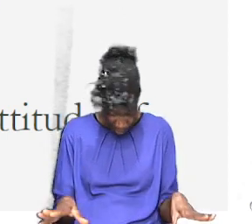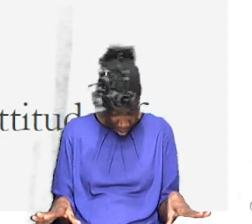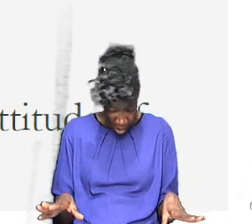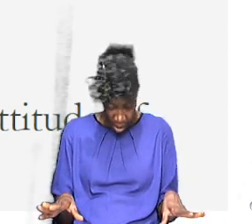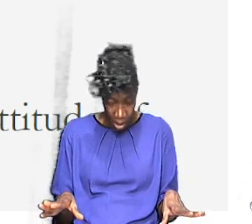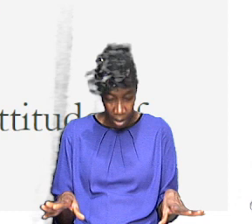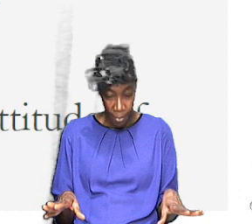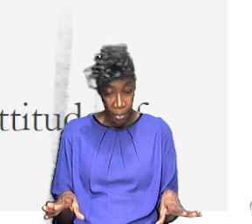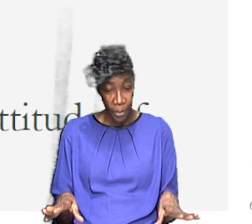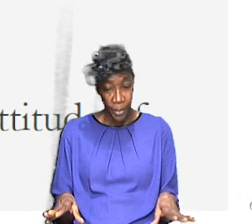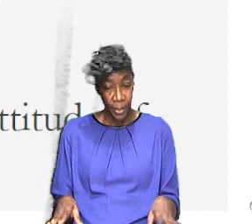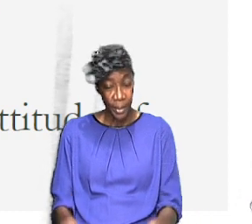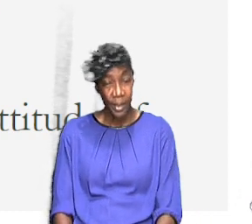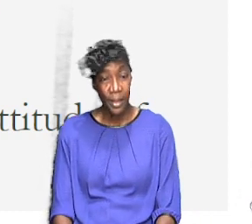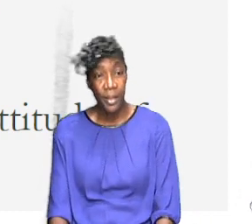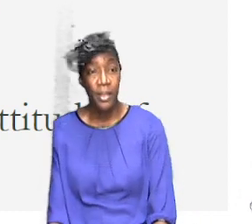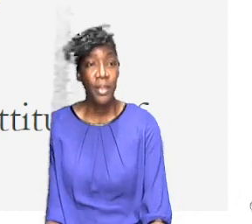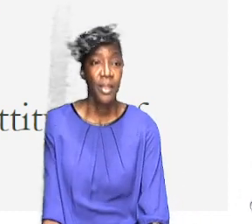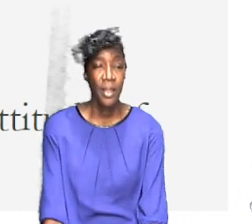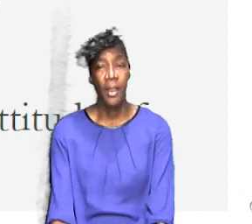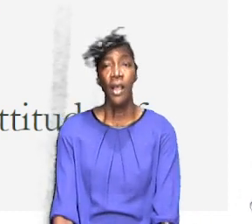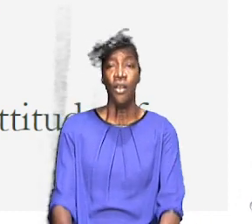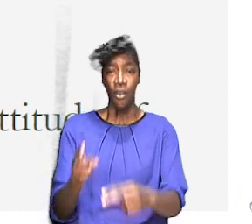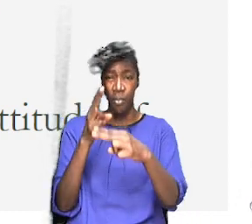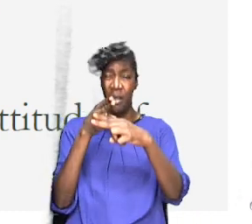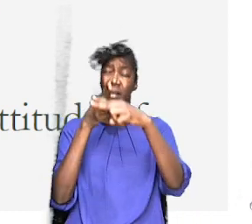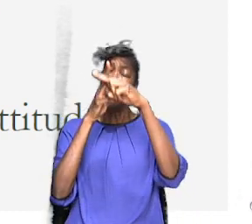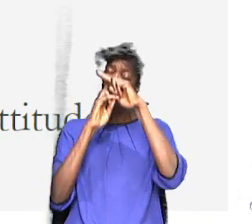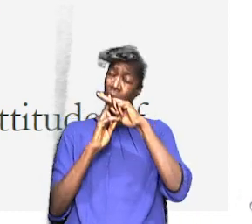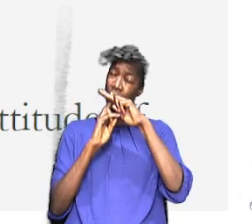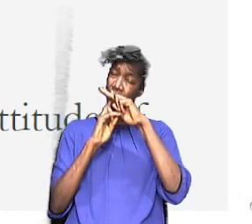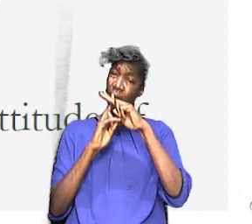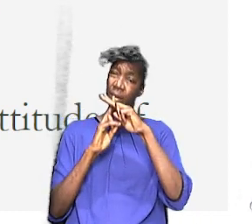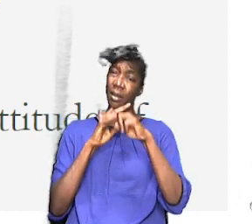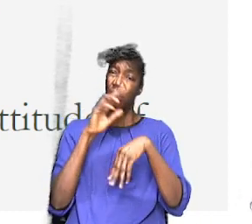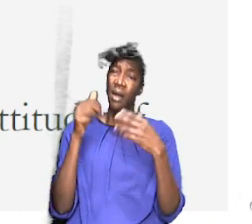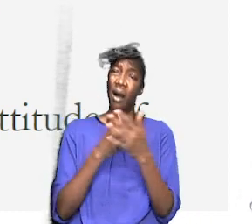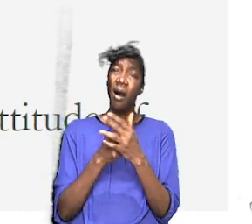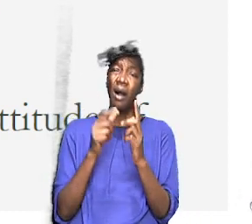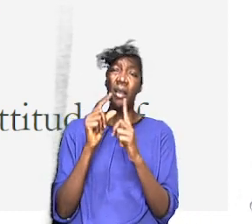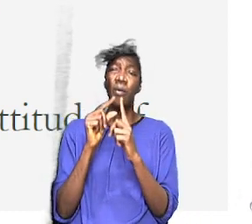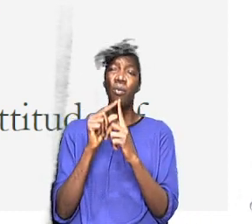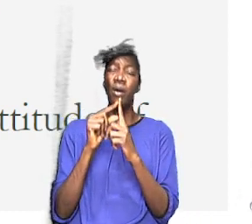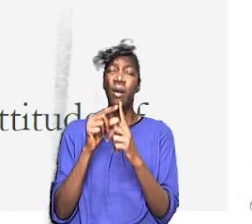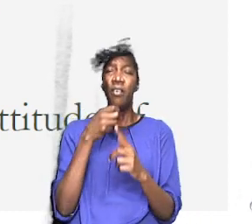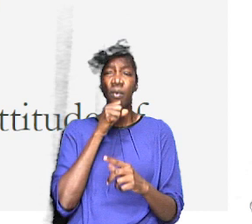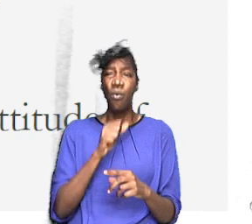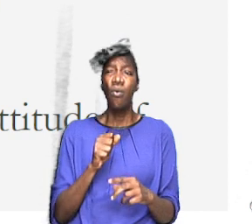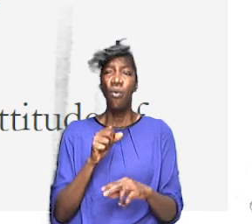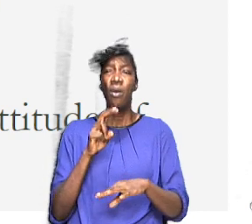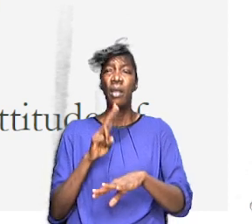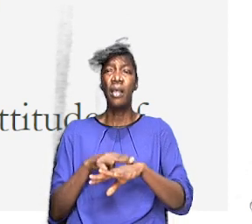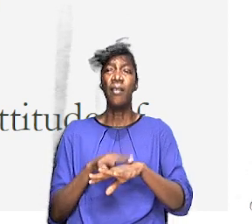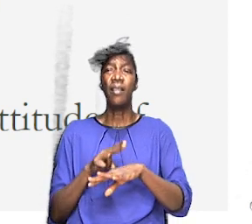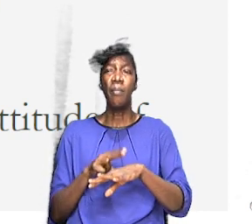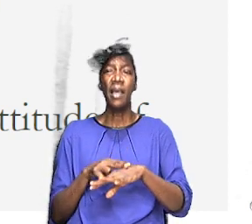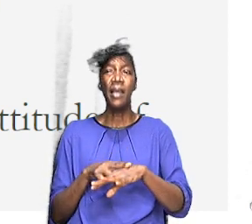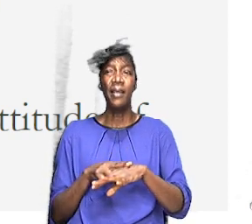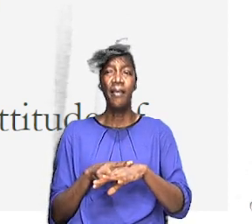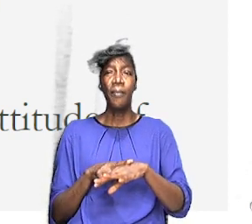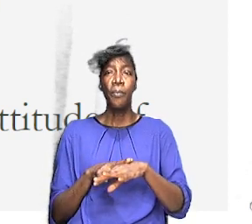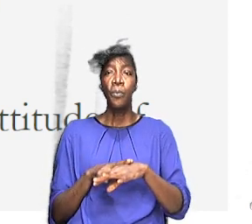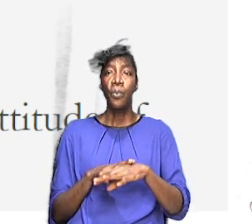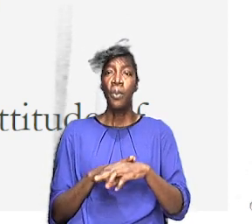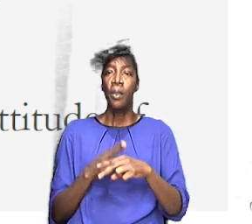to do reverence or to beseech humbly. And, you know, all these words from the Old Testament were associated with an attitude